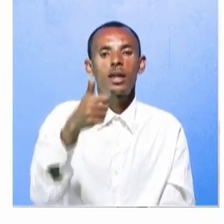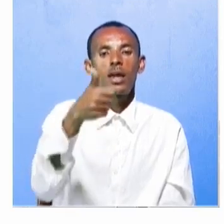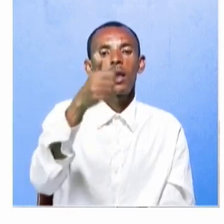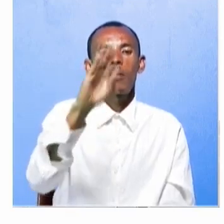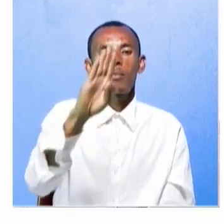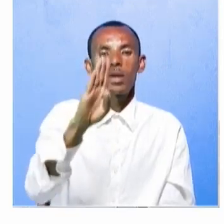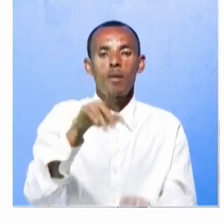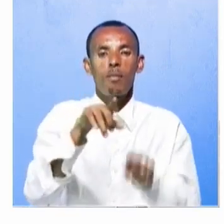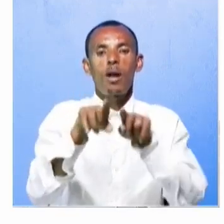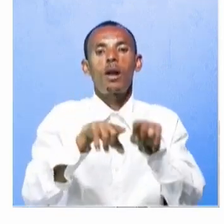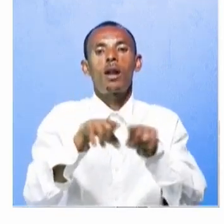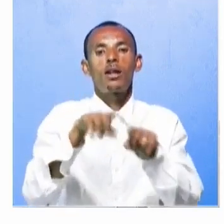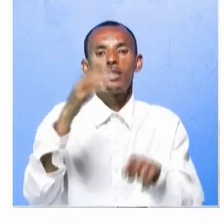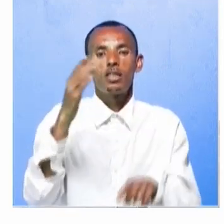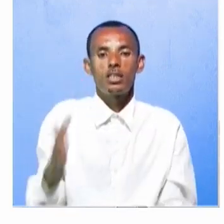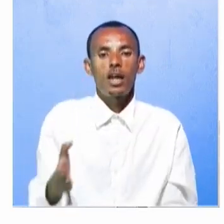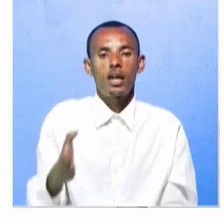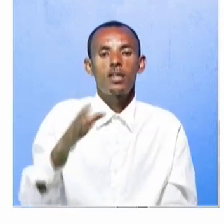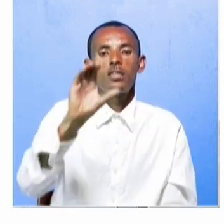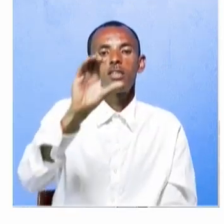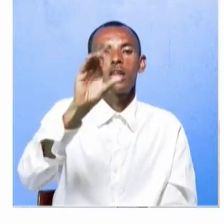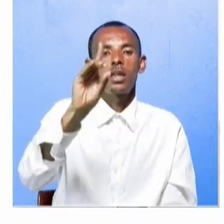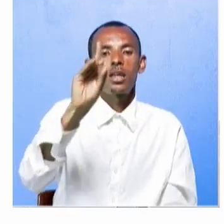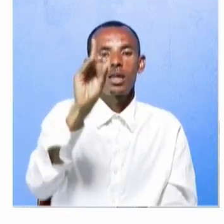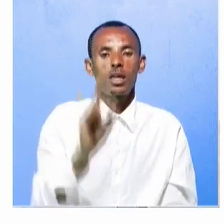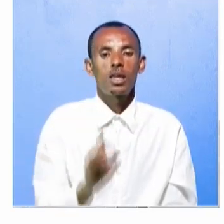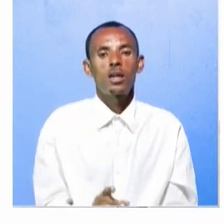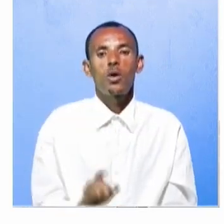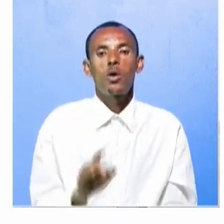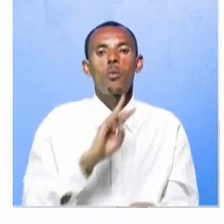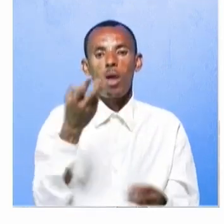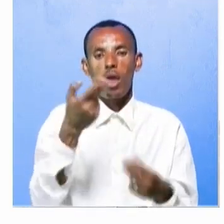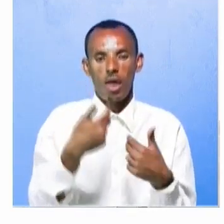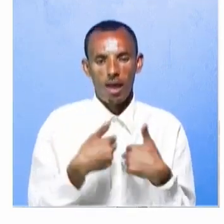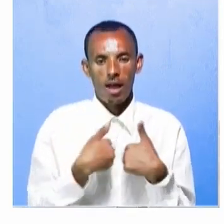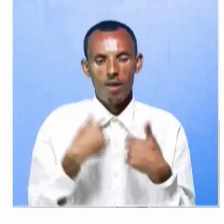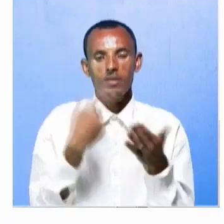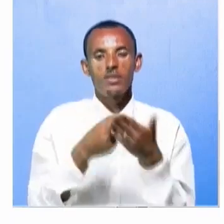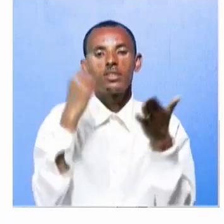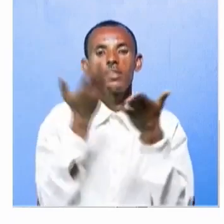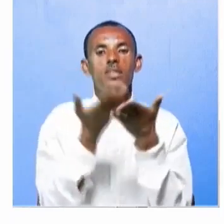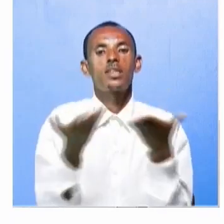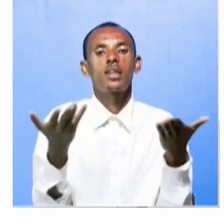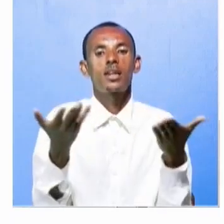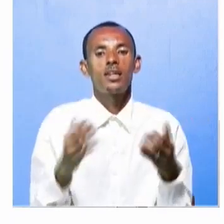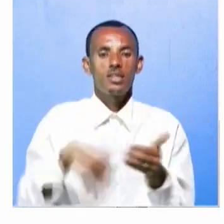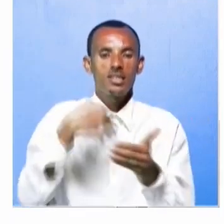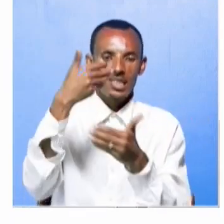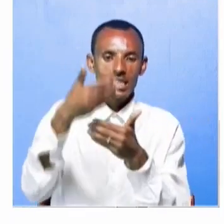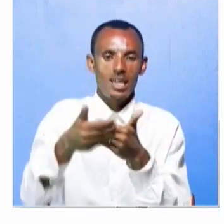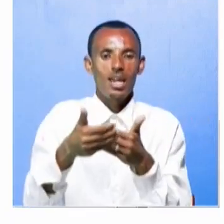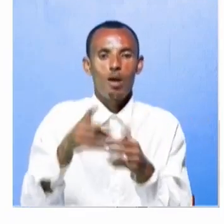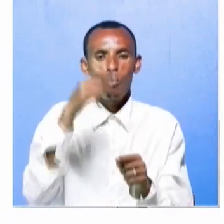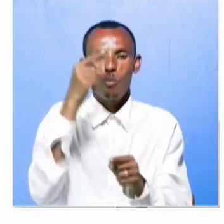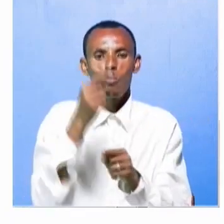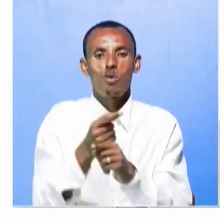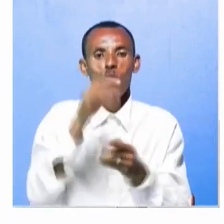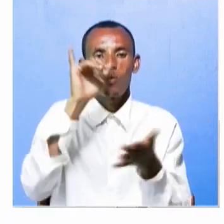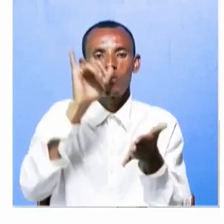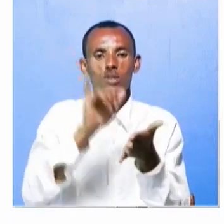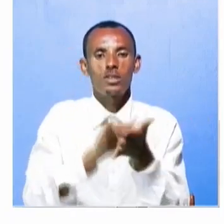is parallel to CD. Okay, we have this thing. Then prove that